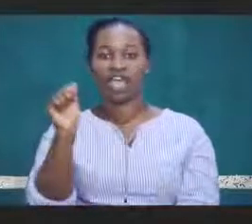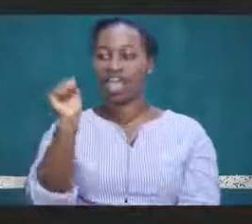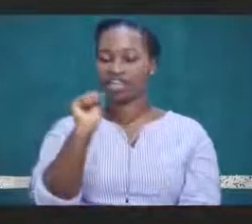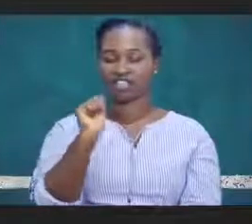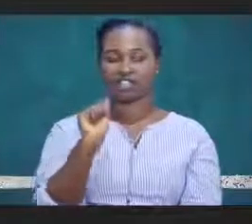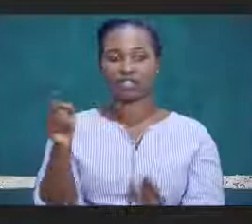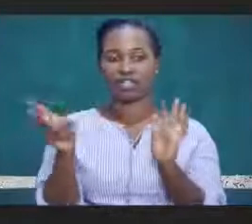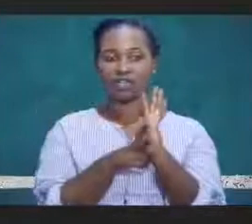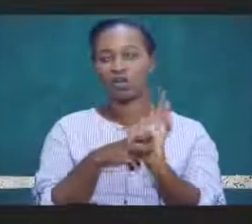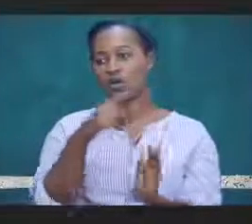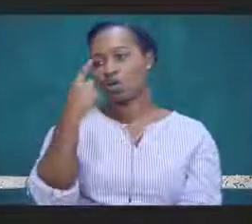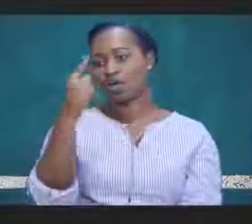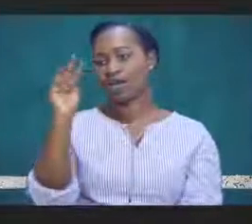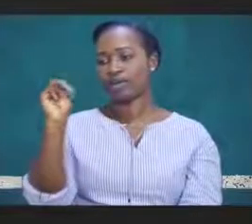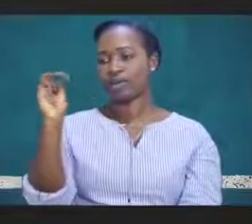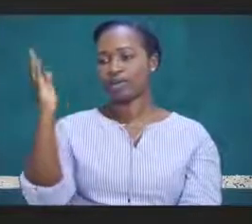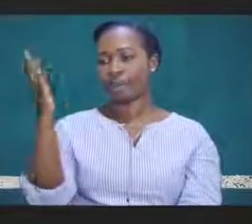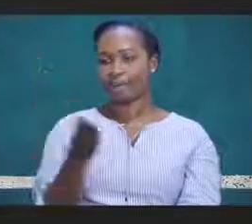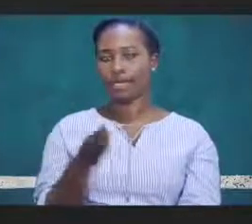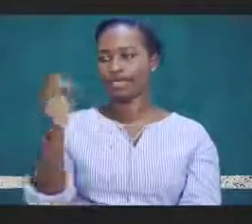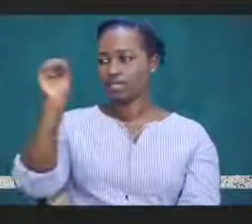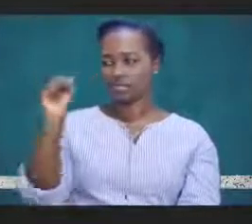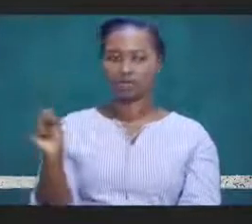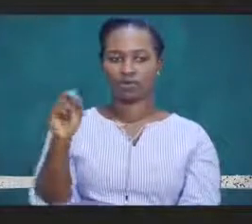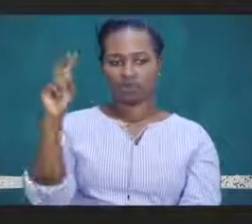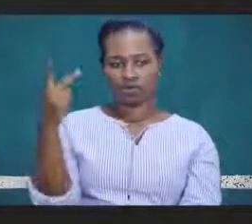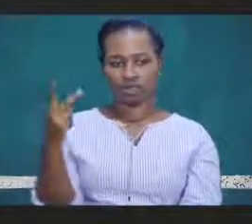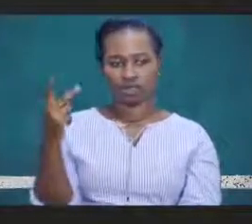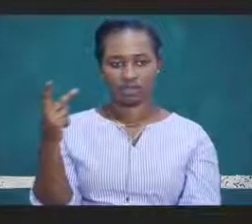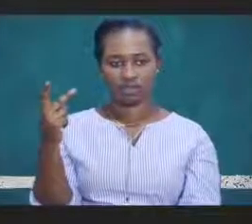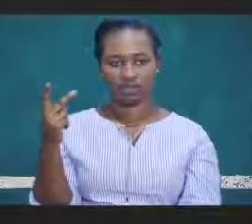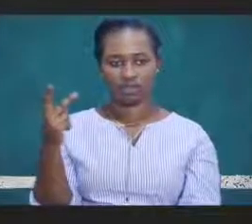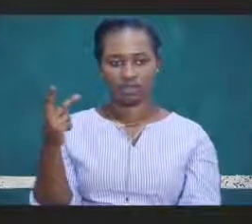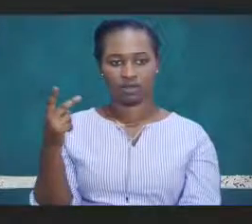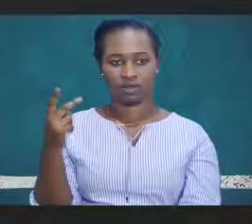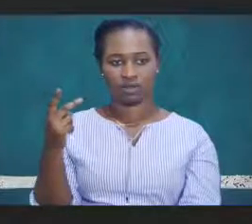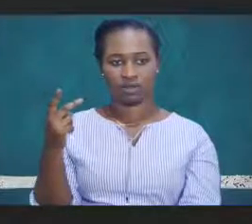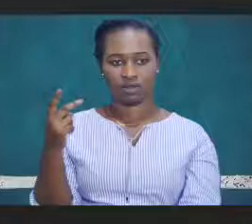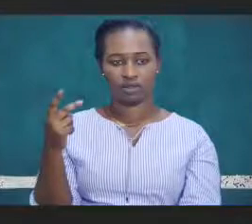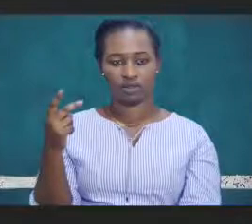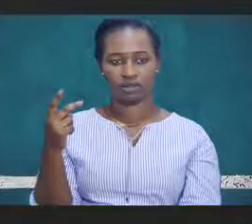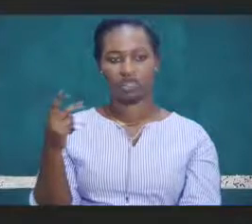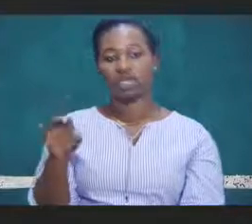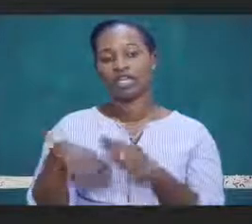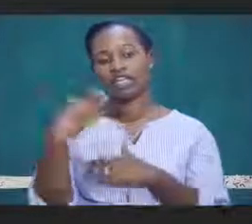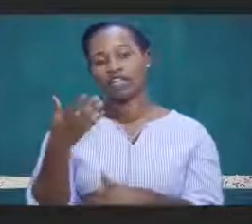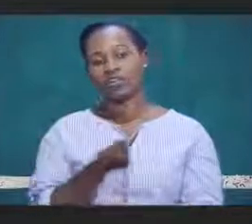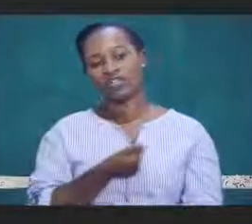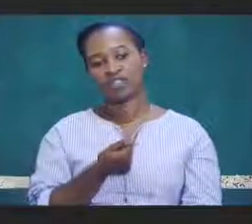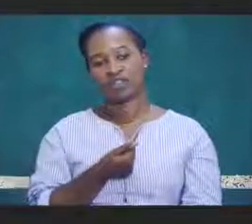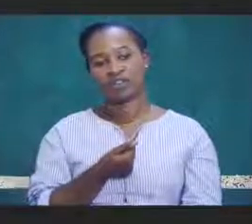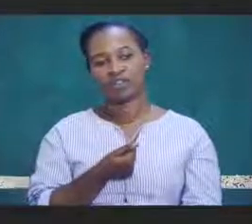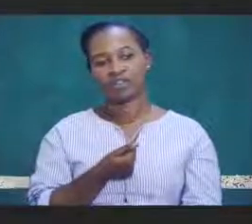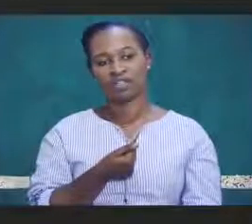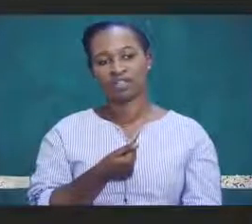meter per second squared. So these ones will cancel out each other. So we shall find that the